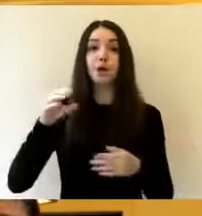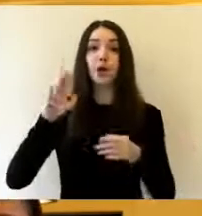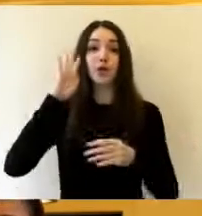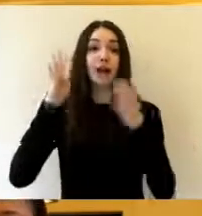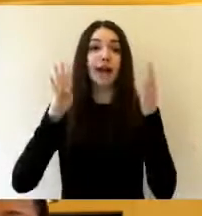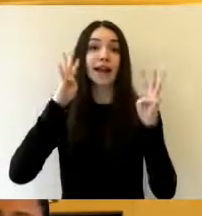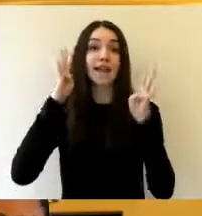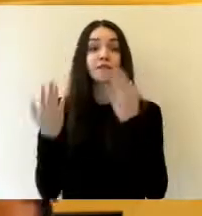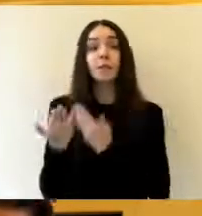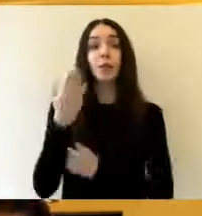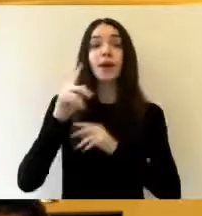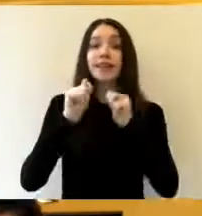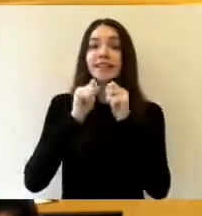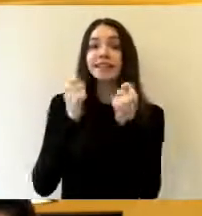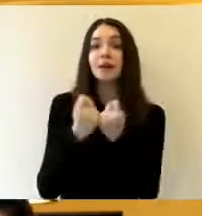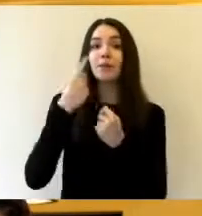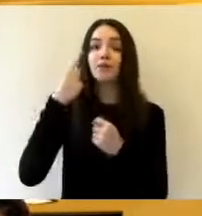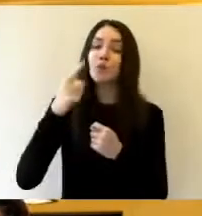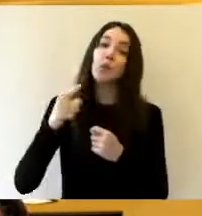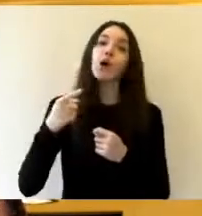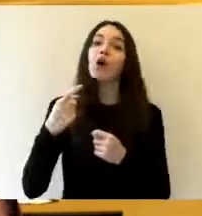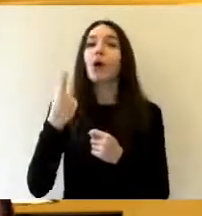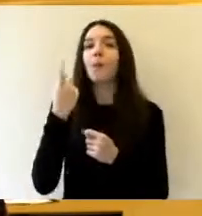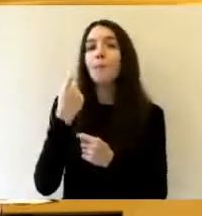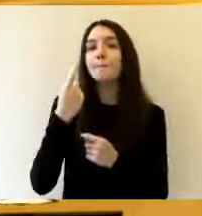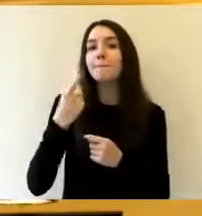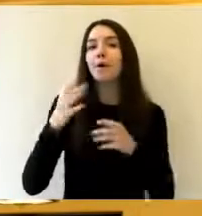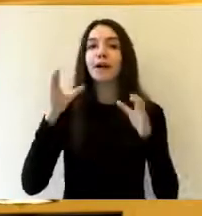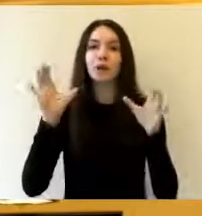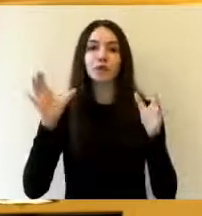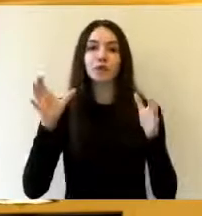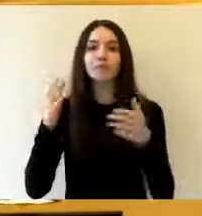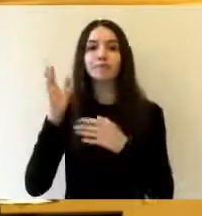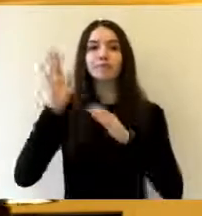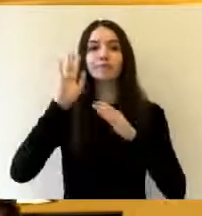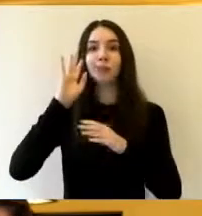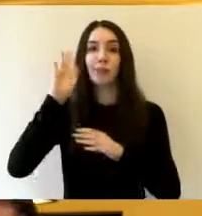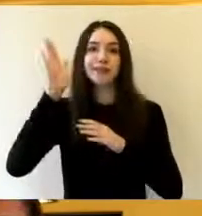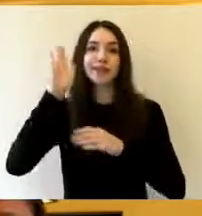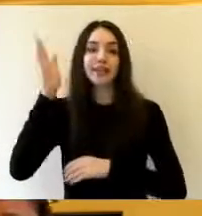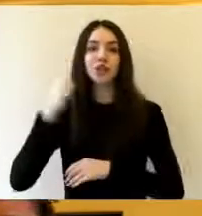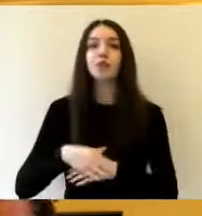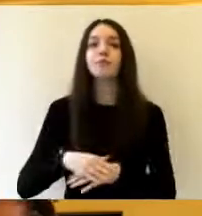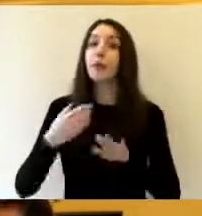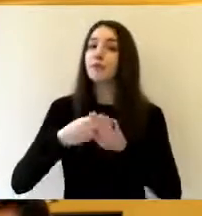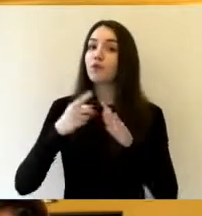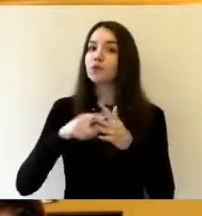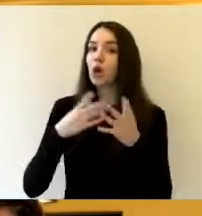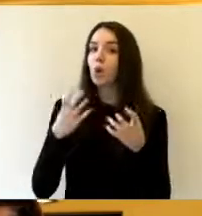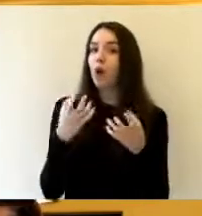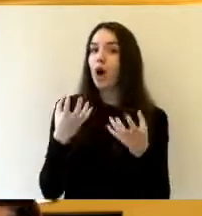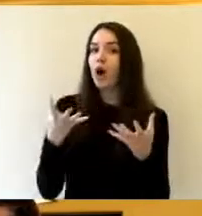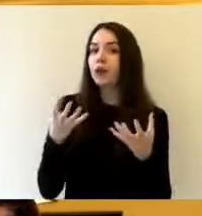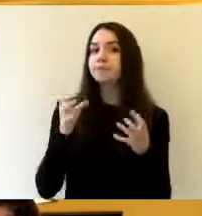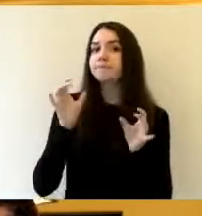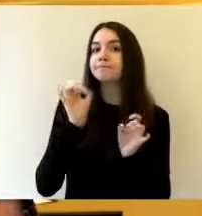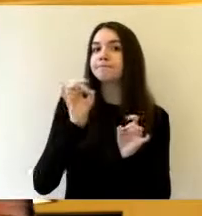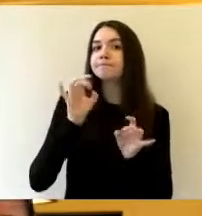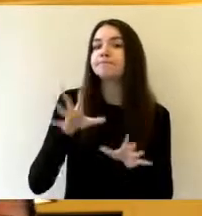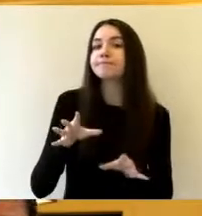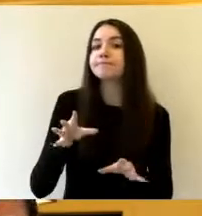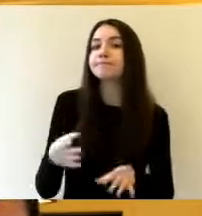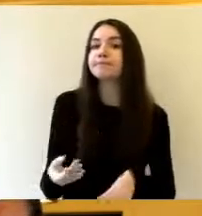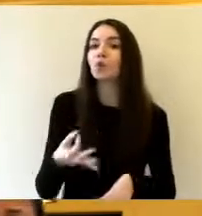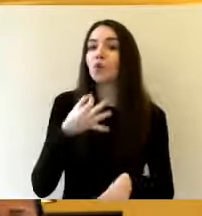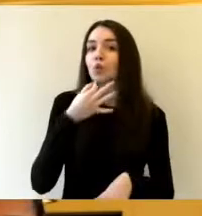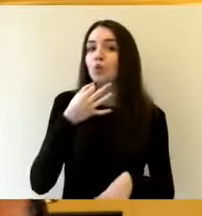library for another morning session. Before we begin this morning session, a quick plug for some of the ongoing and